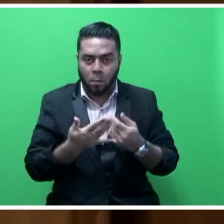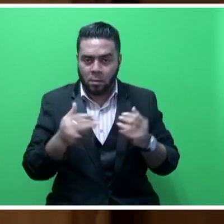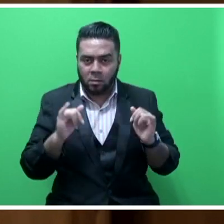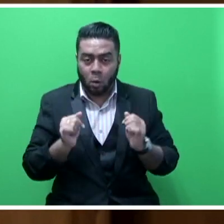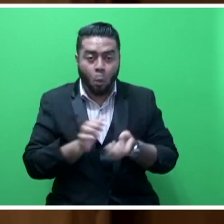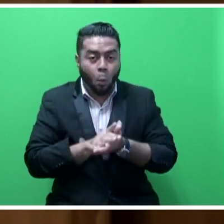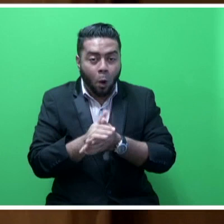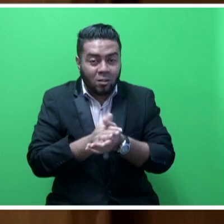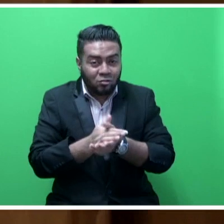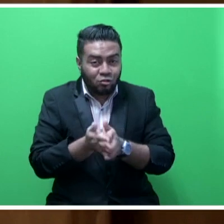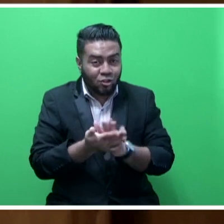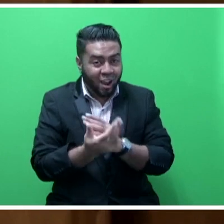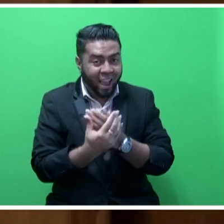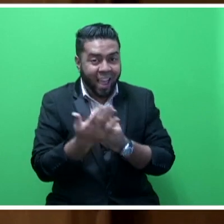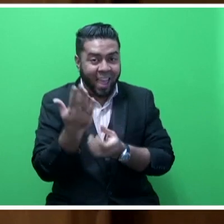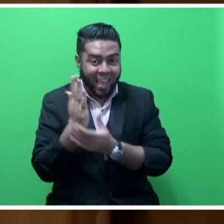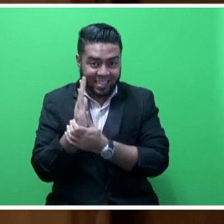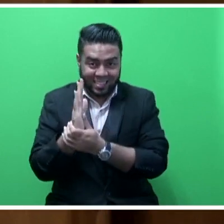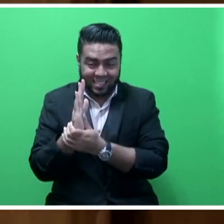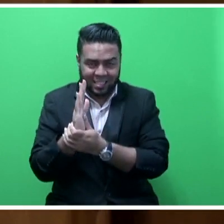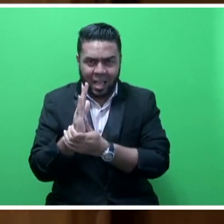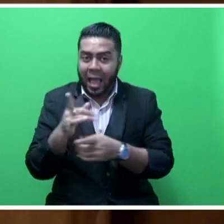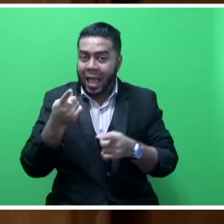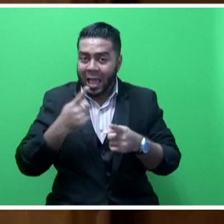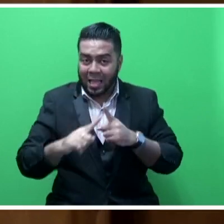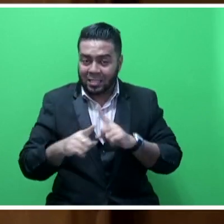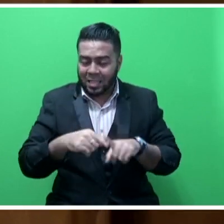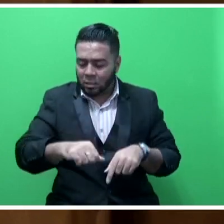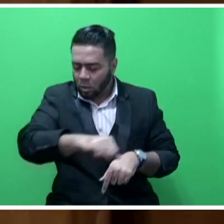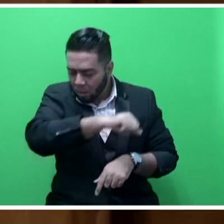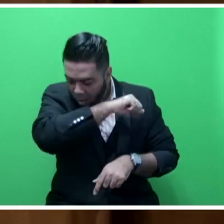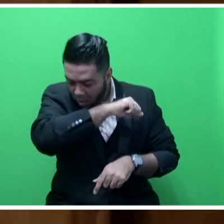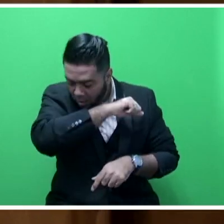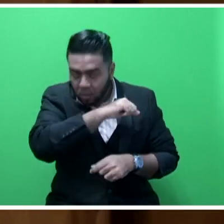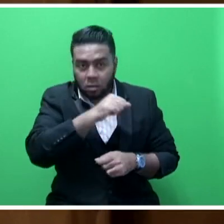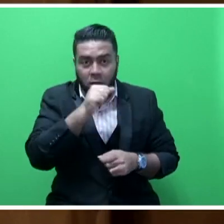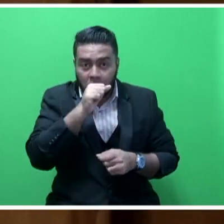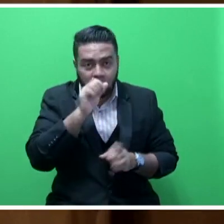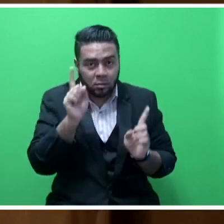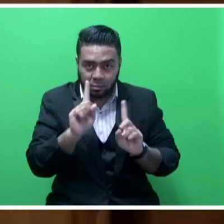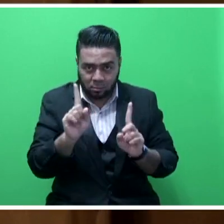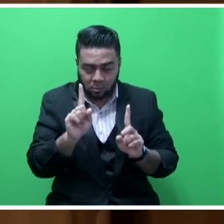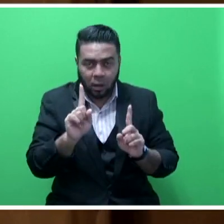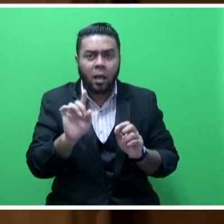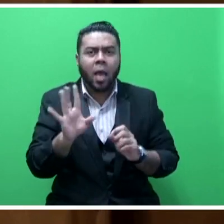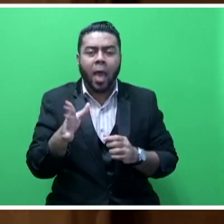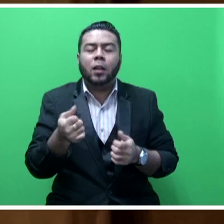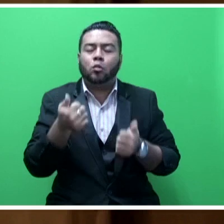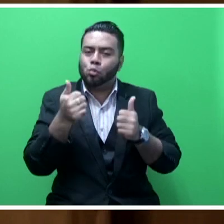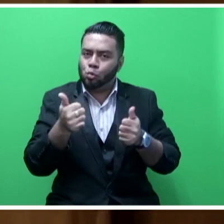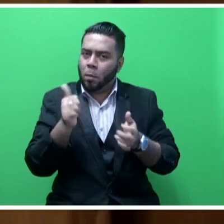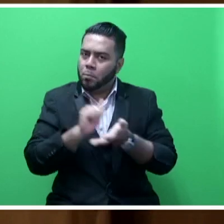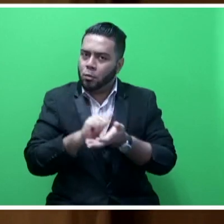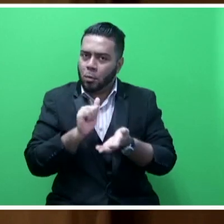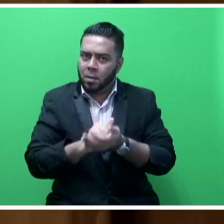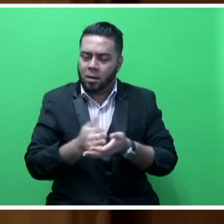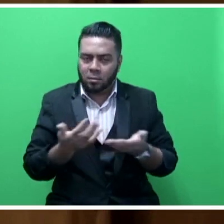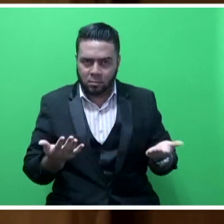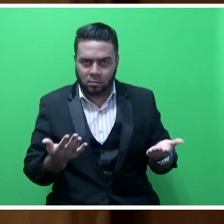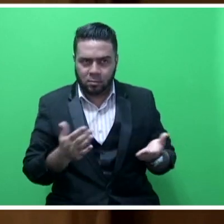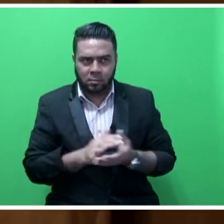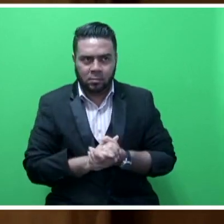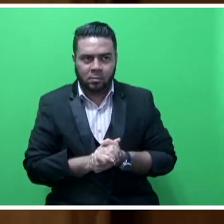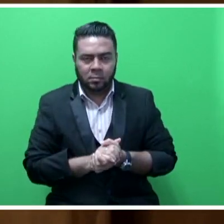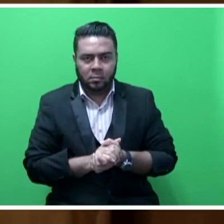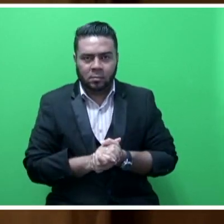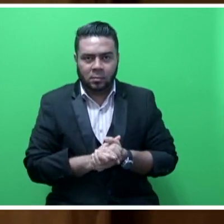wash hands, exercise cough etiquette, and good hygiene practices. Honourable Speaker,